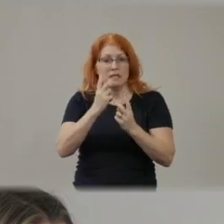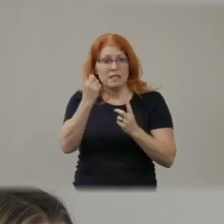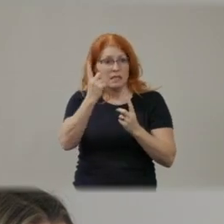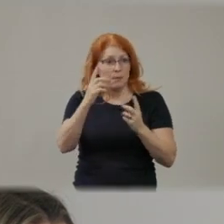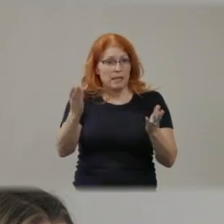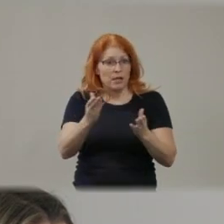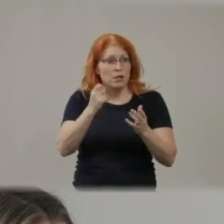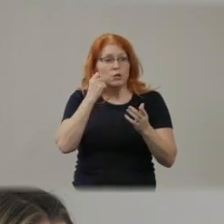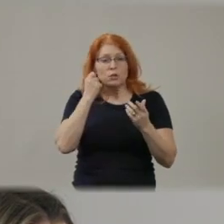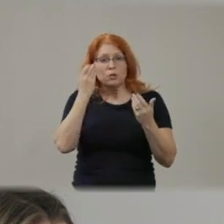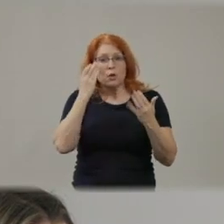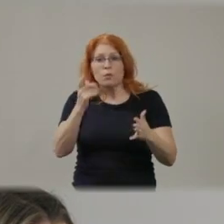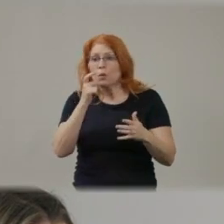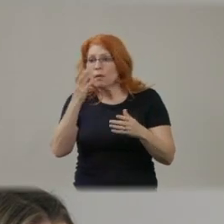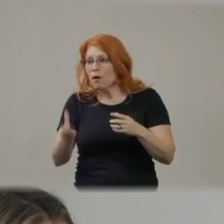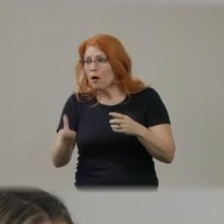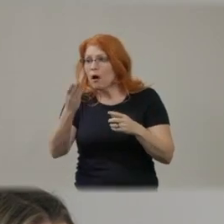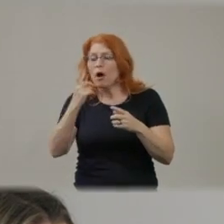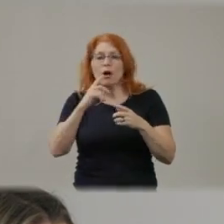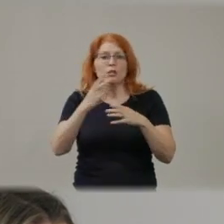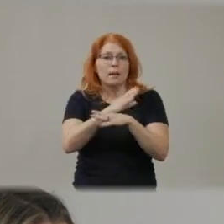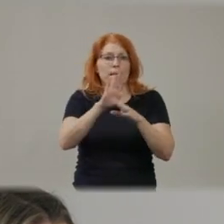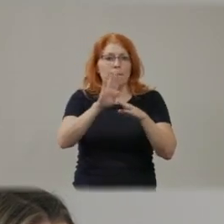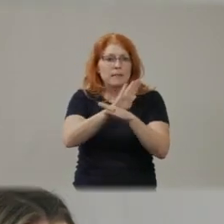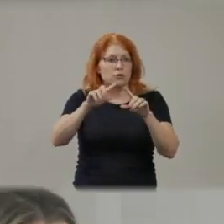don't know, share a business card.